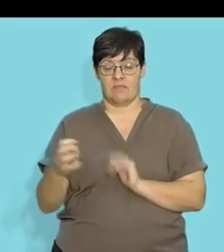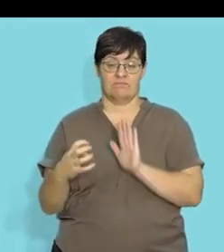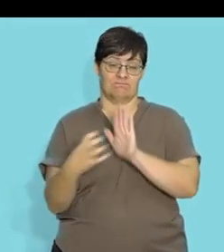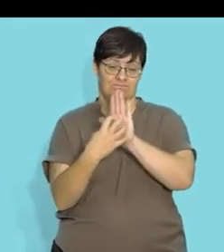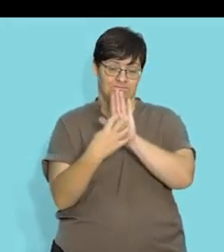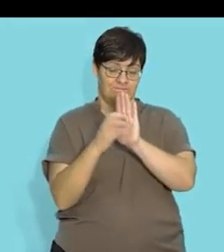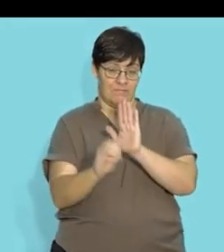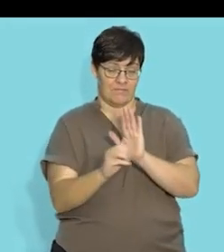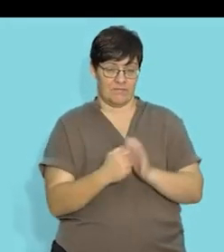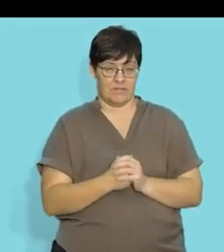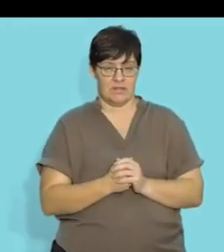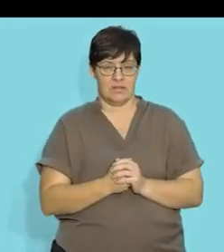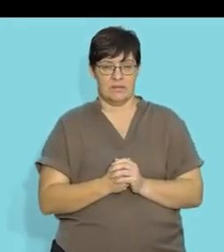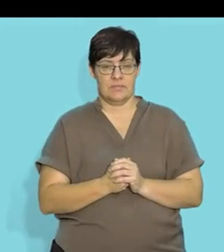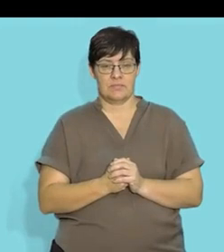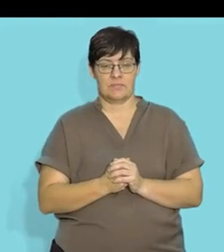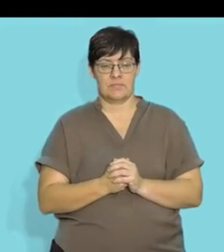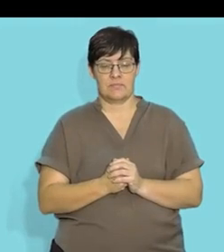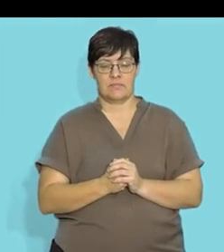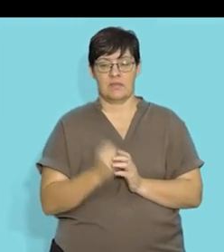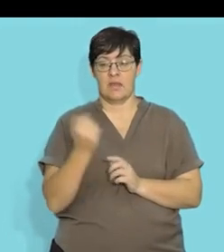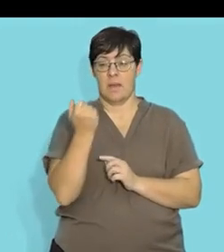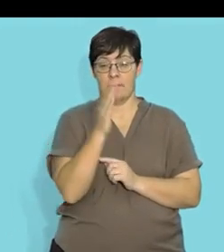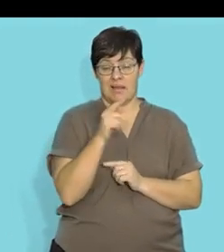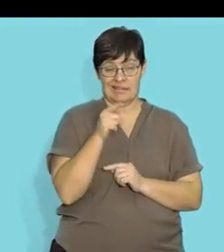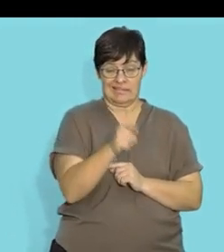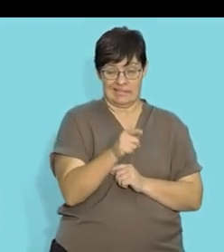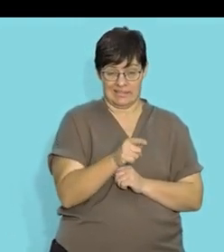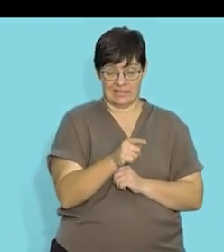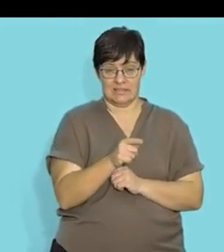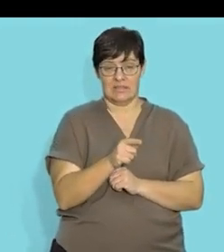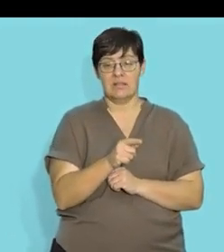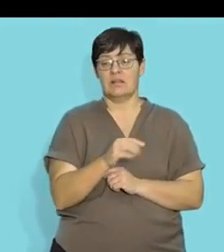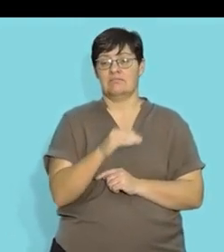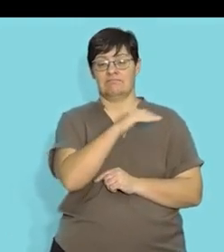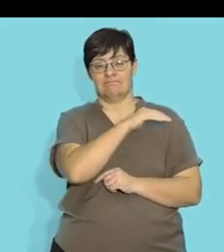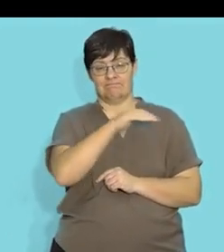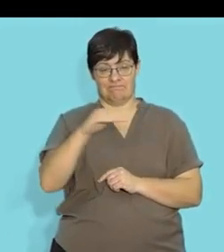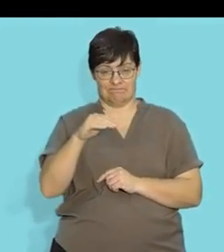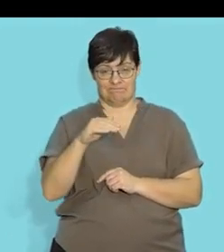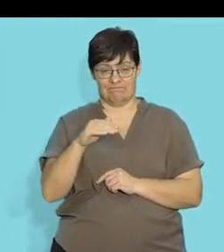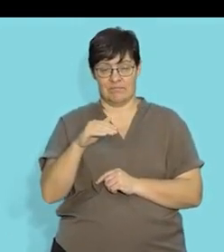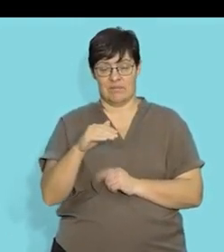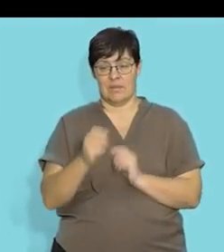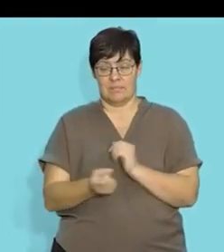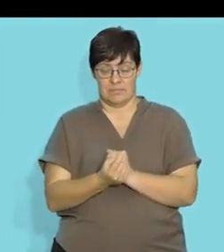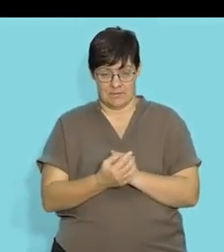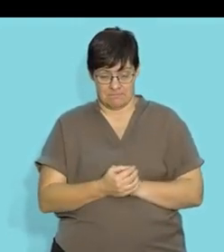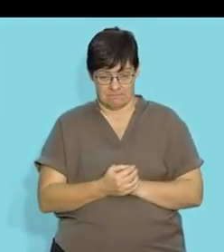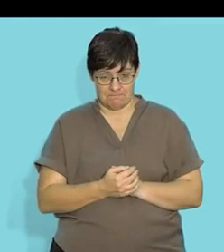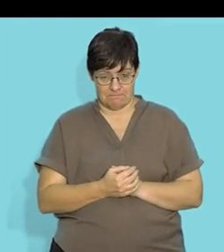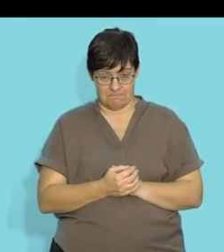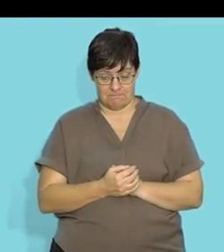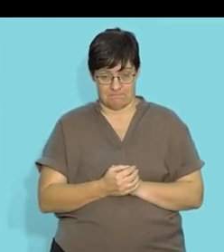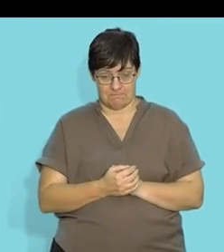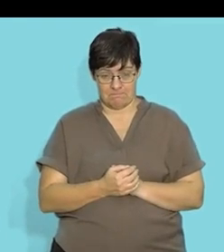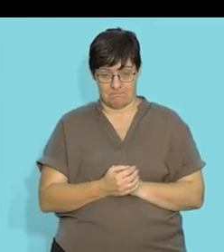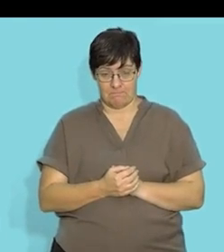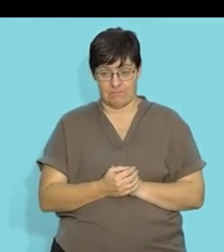Here I have an illustration where we've got that plant that is placed in a horizontal orientation.